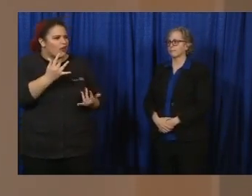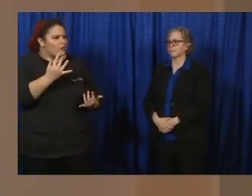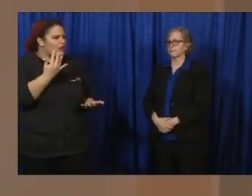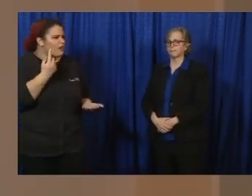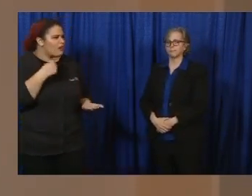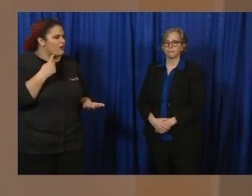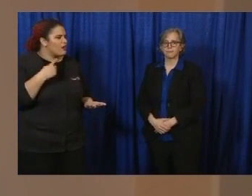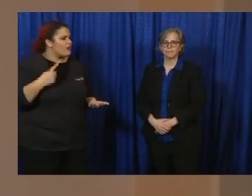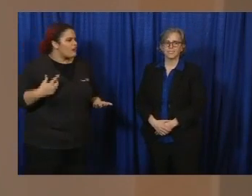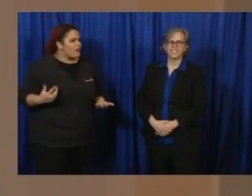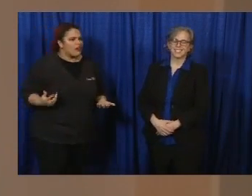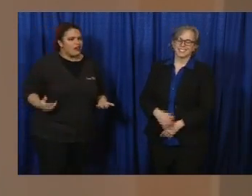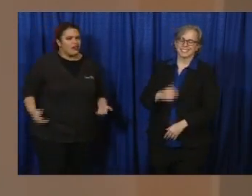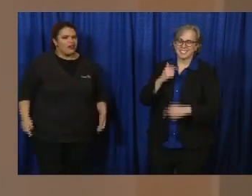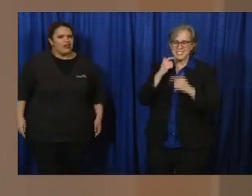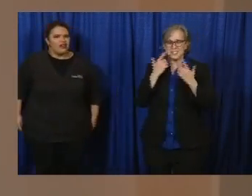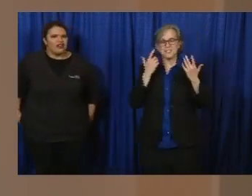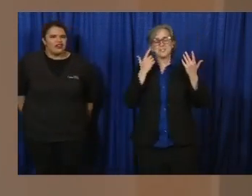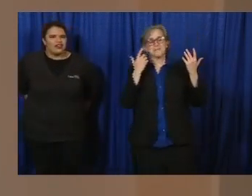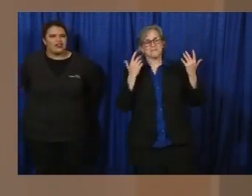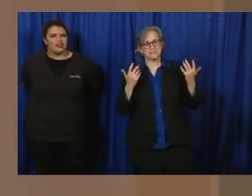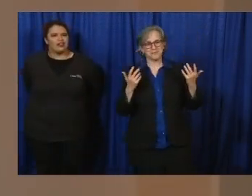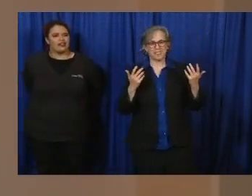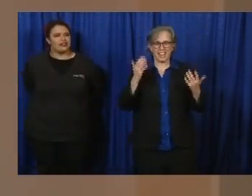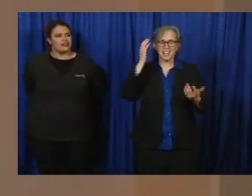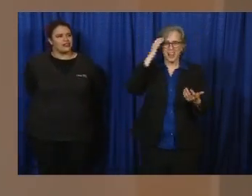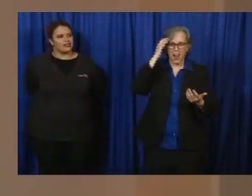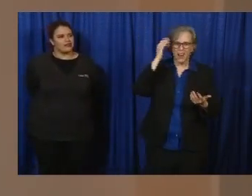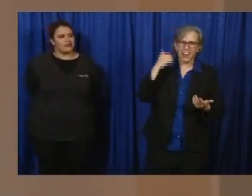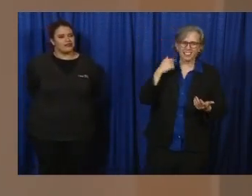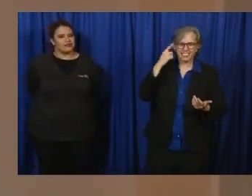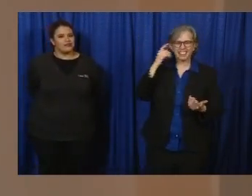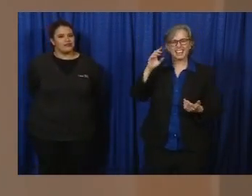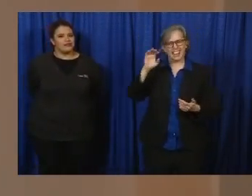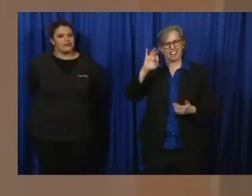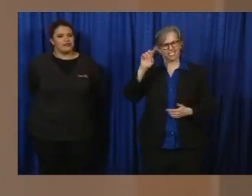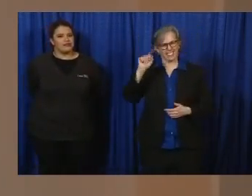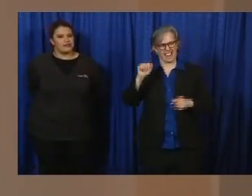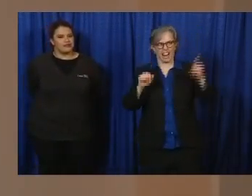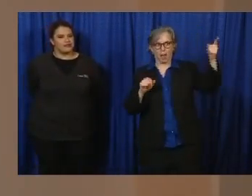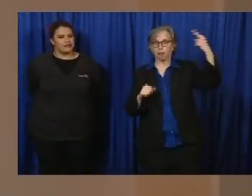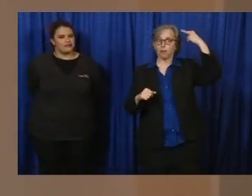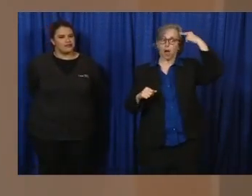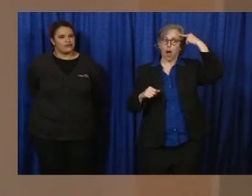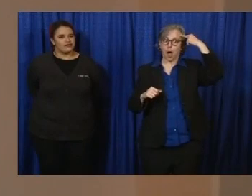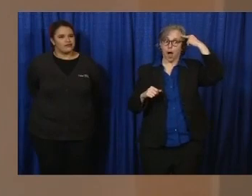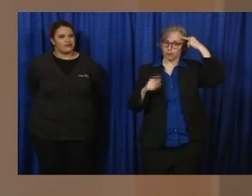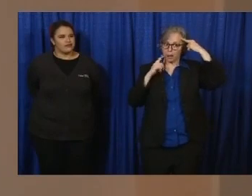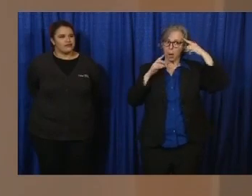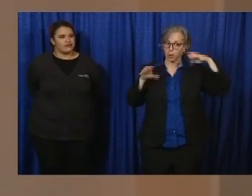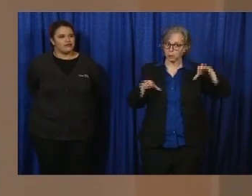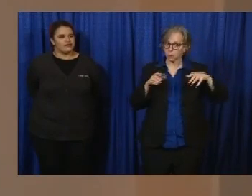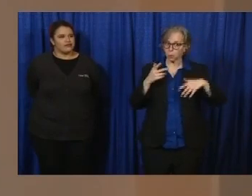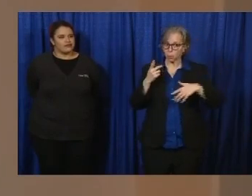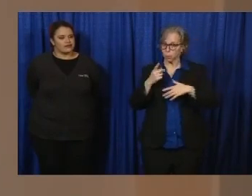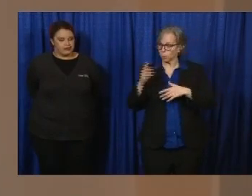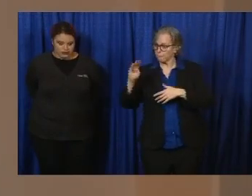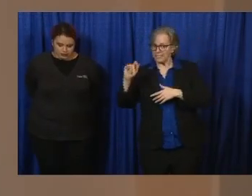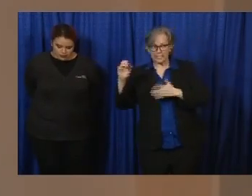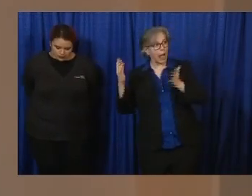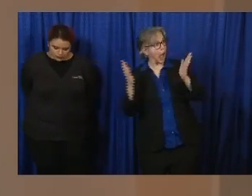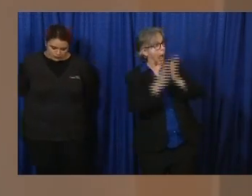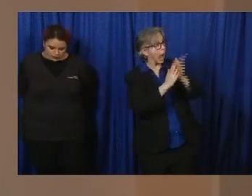I think the FDA thought they were doing what Battelle was asking. I think there was, we'll just take